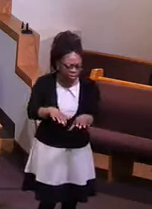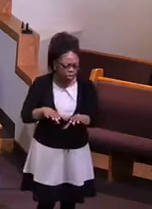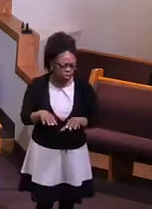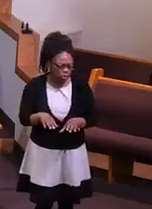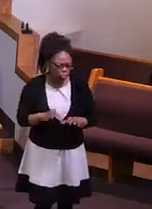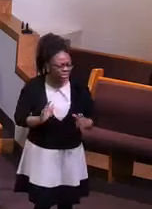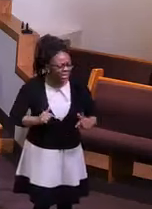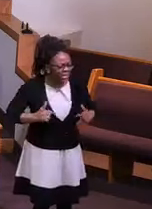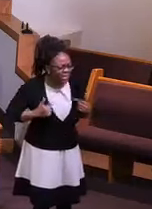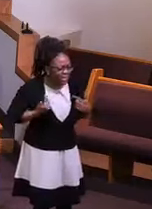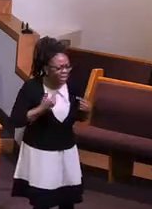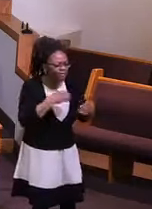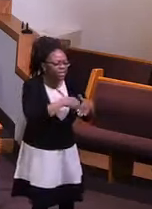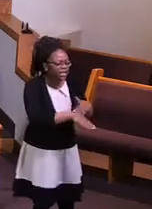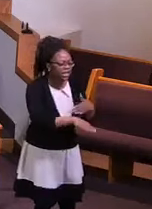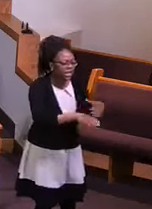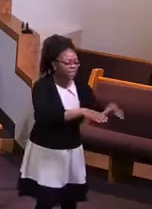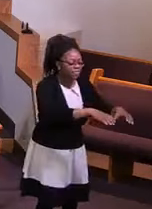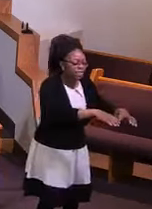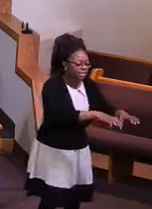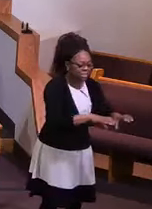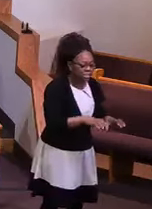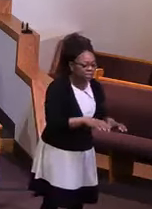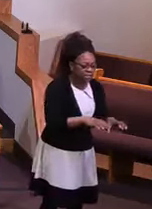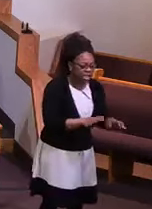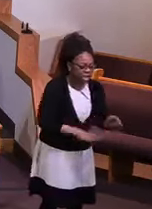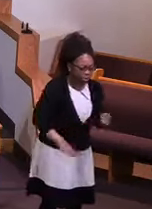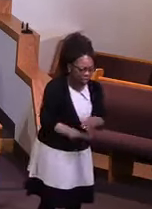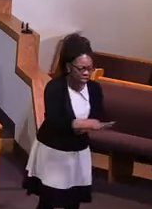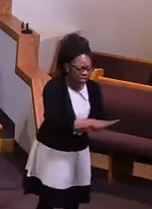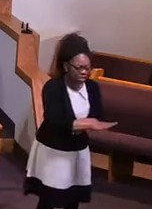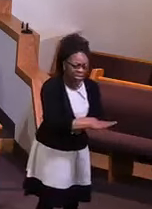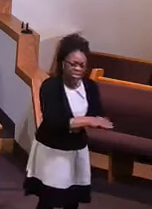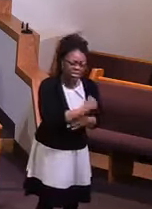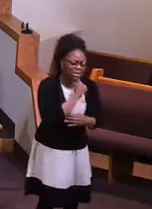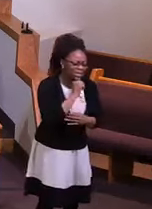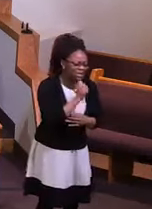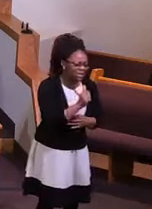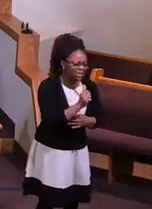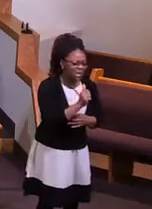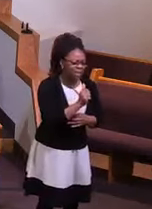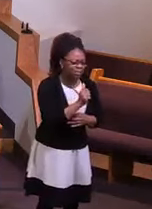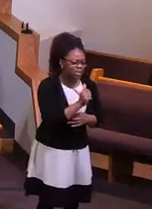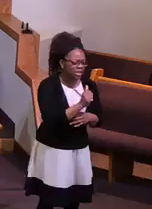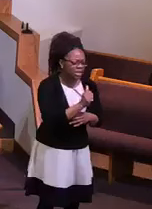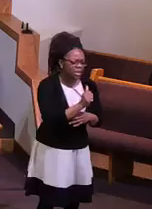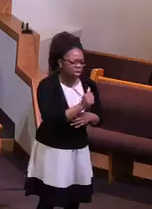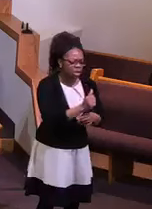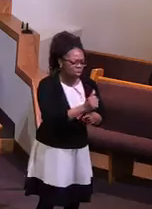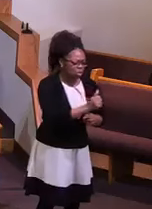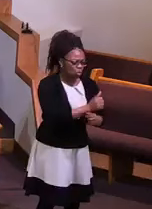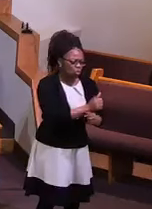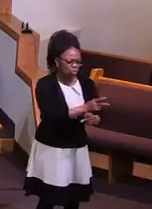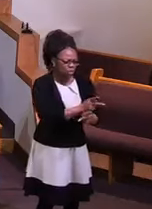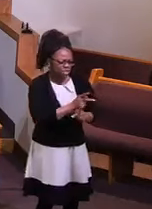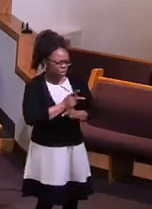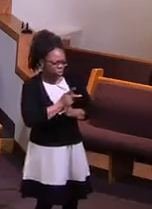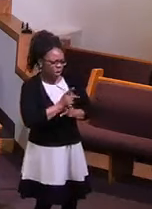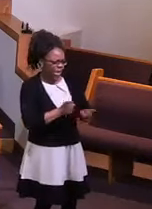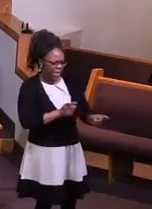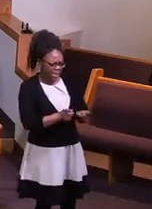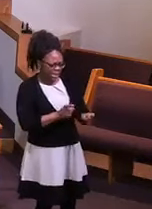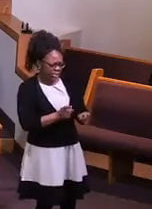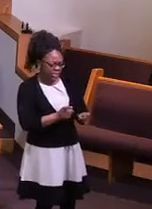He lived in the cemetery, and he could not be restrained. Based upon where this